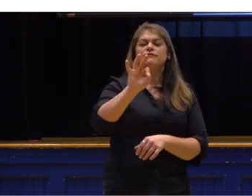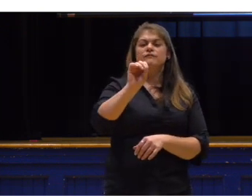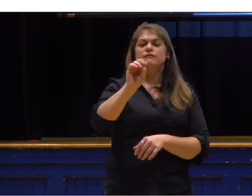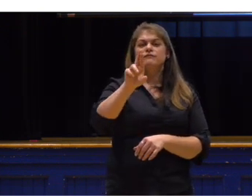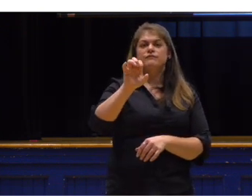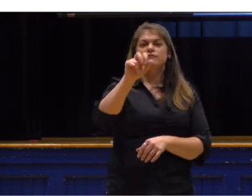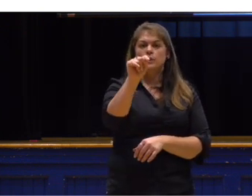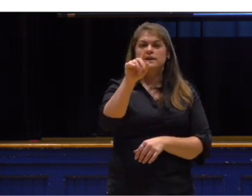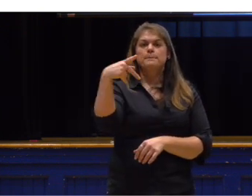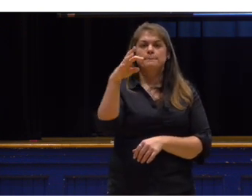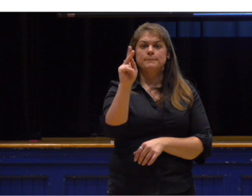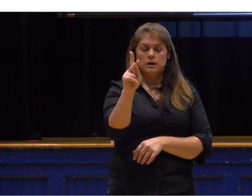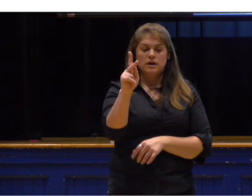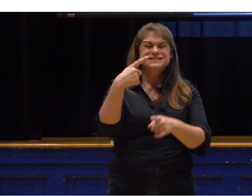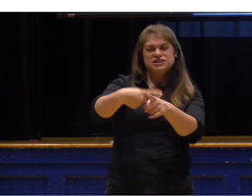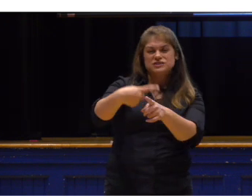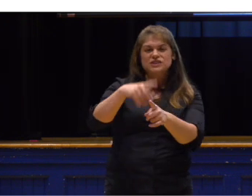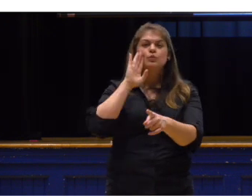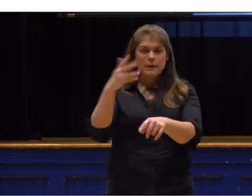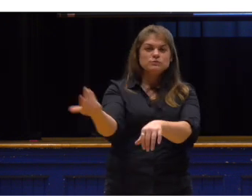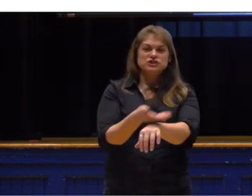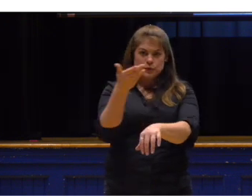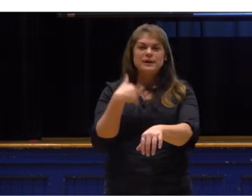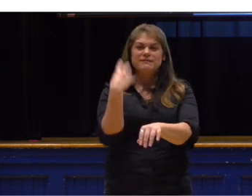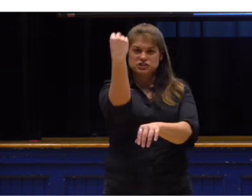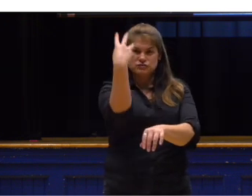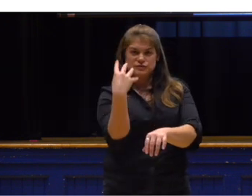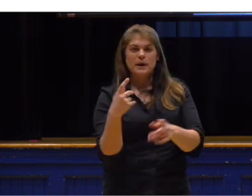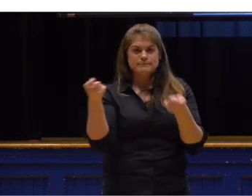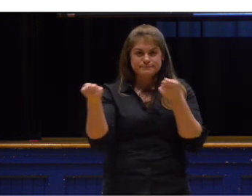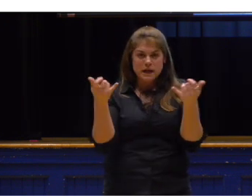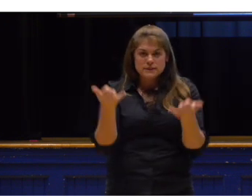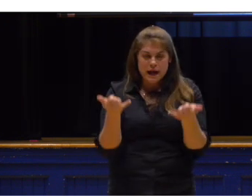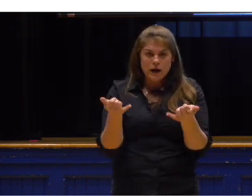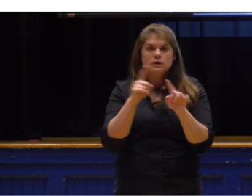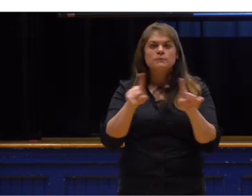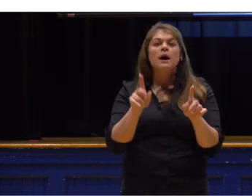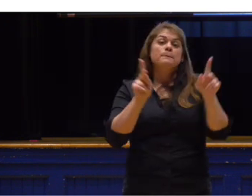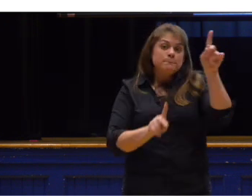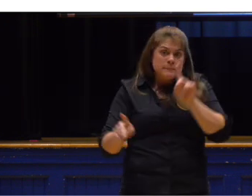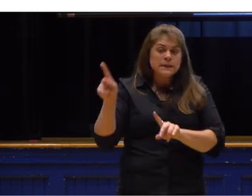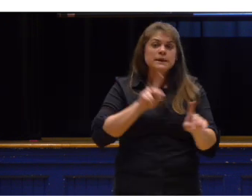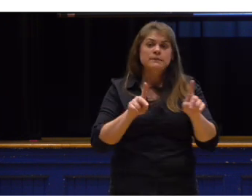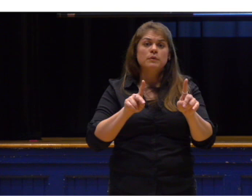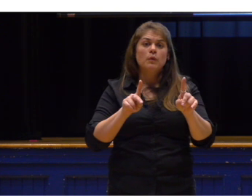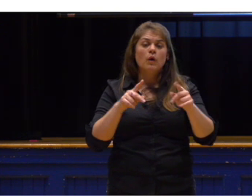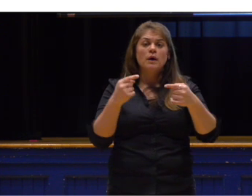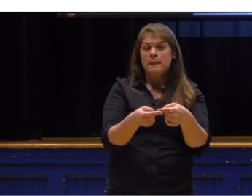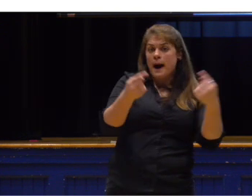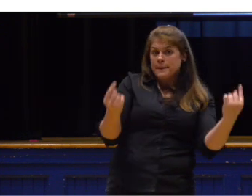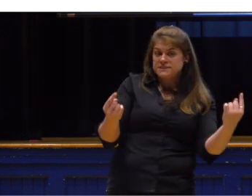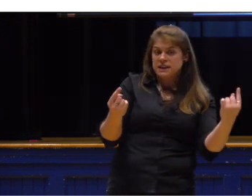intersection here at Oakland Street, the intersection is going to be redone. There's a traffic signal. But for people coming from the opposite